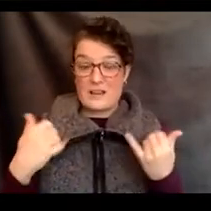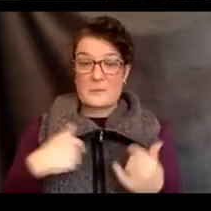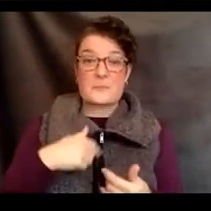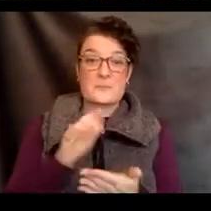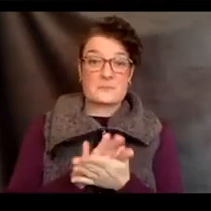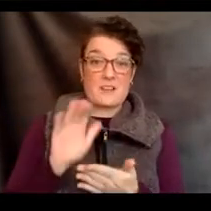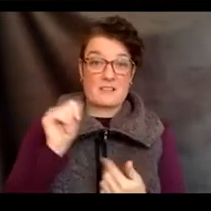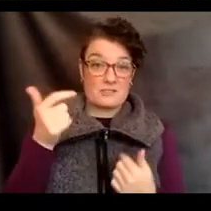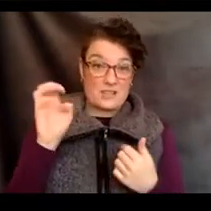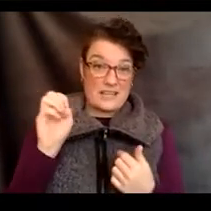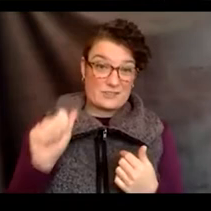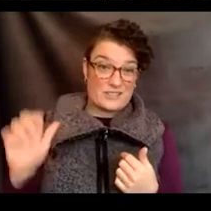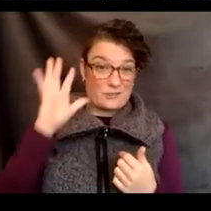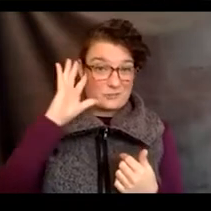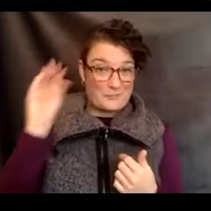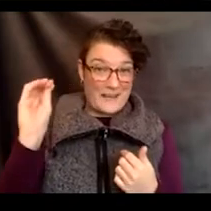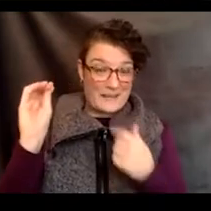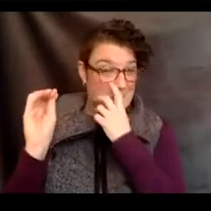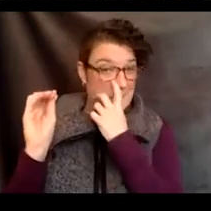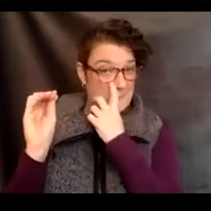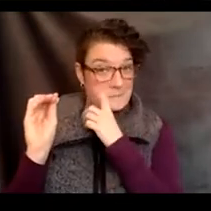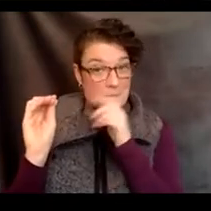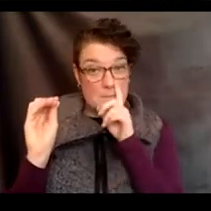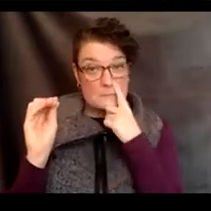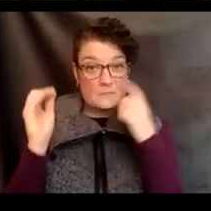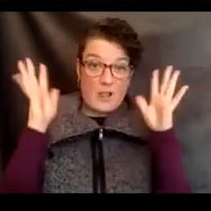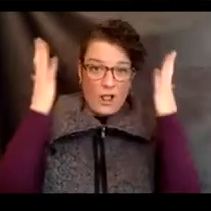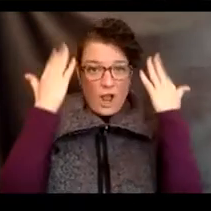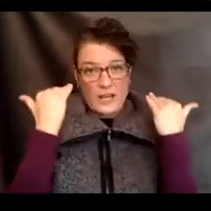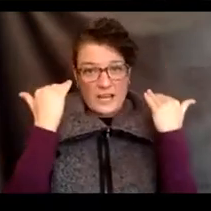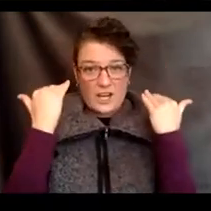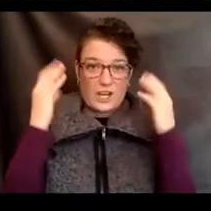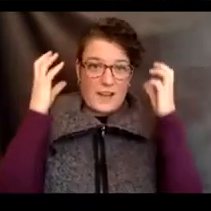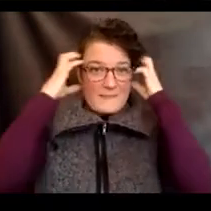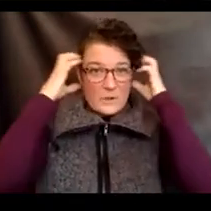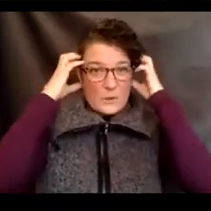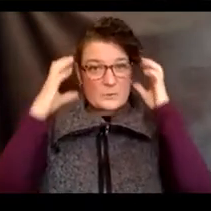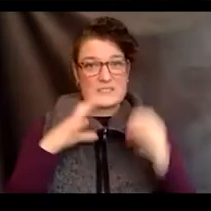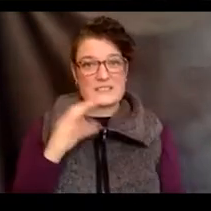college age Asian man, sort of long hair, wearing headphones